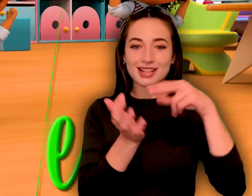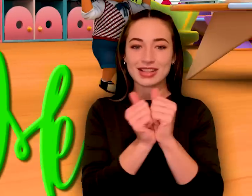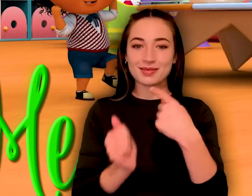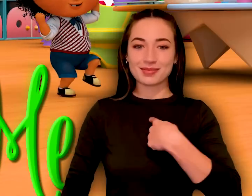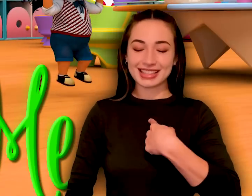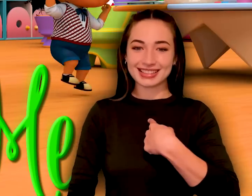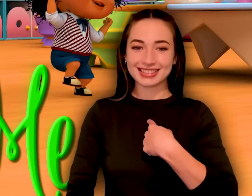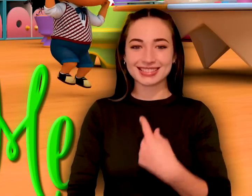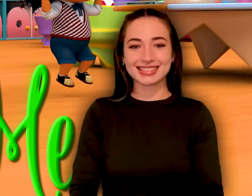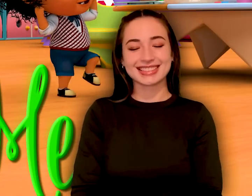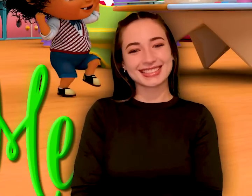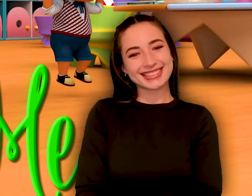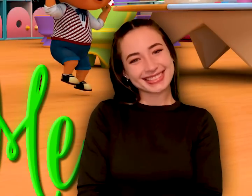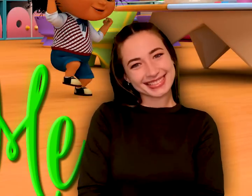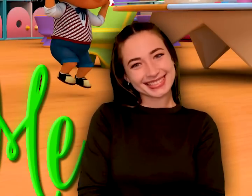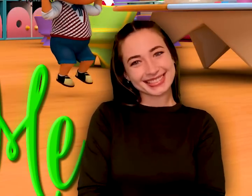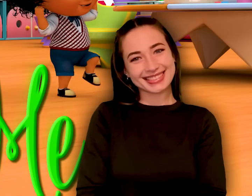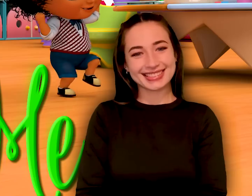end dance with